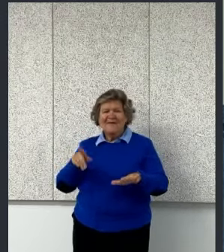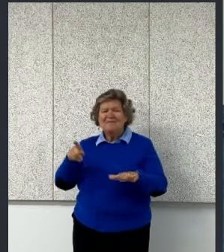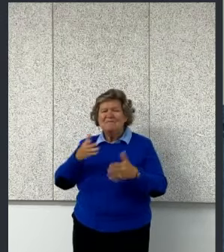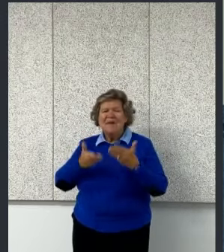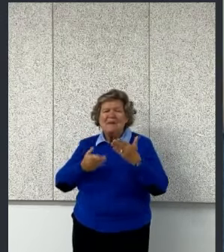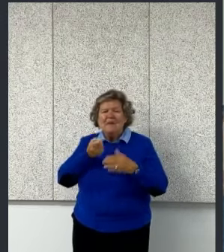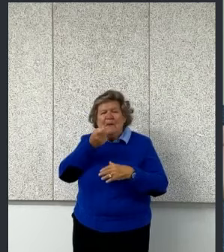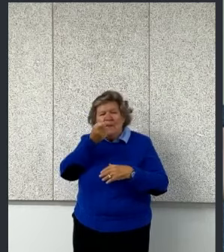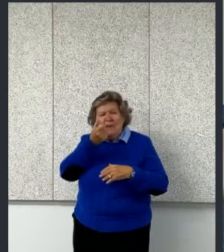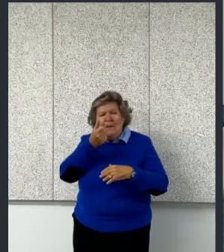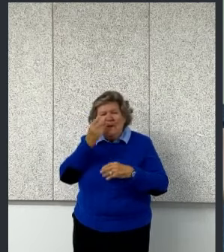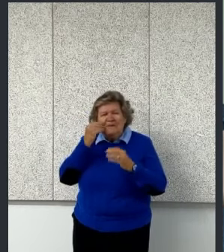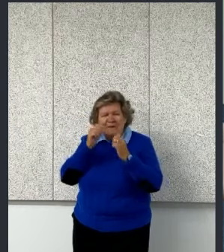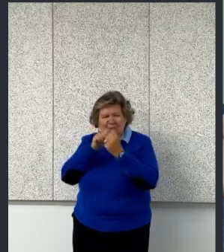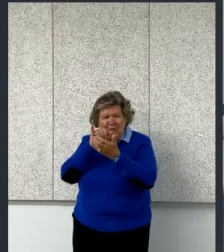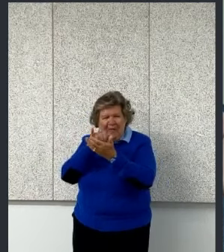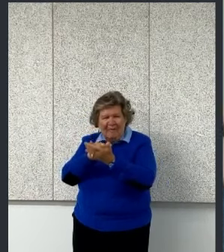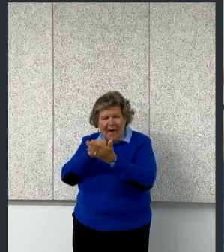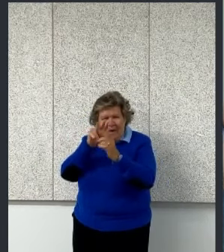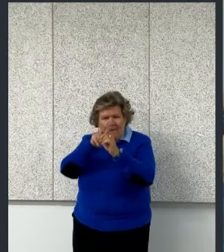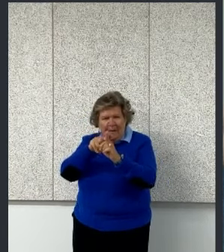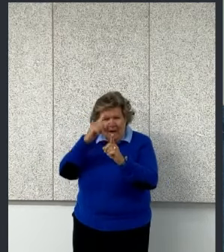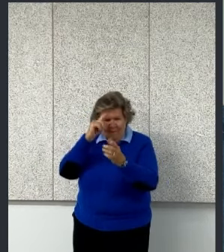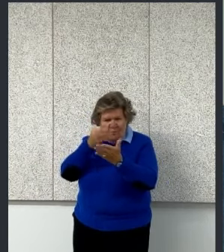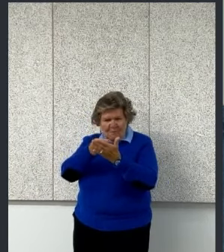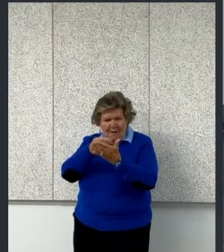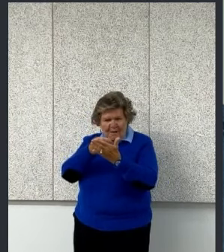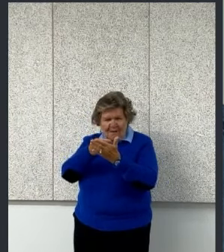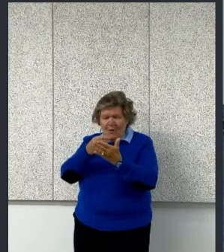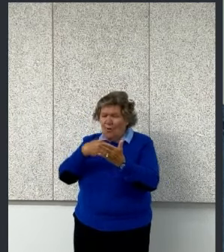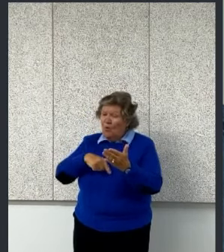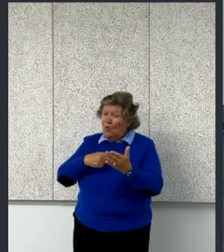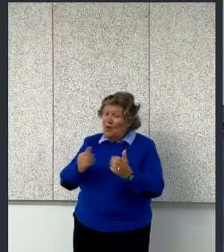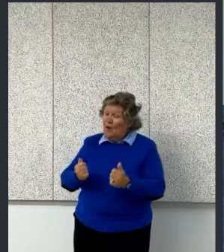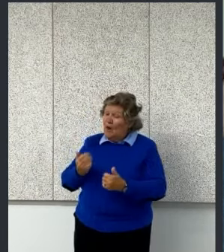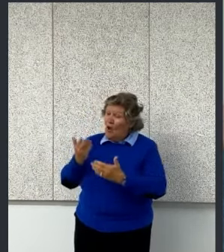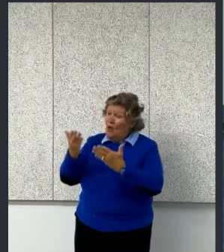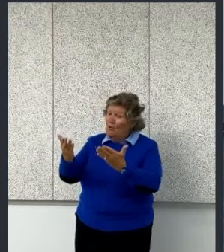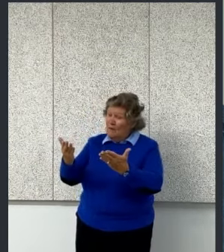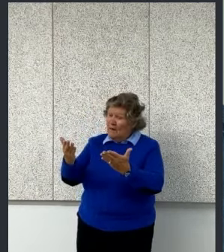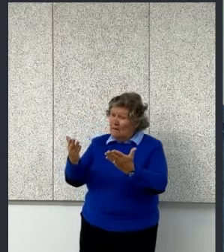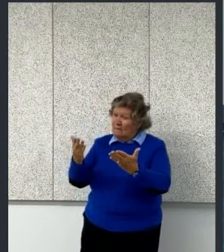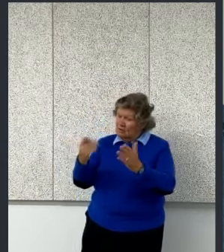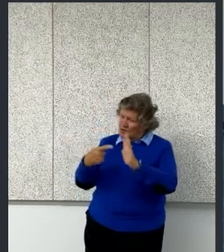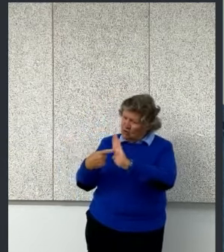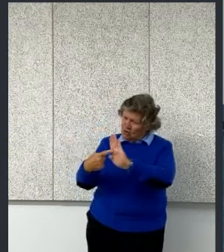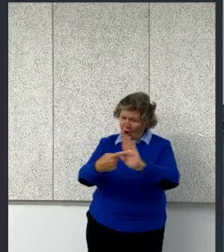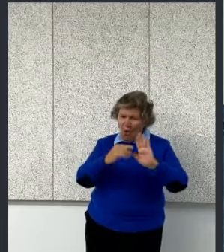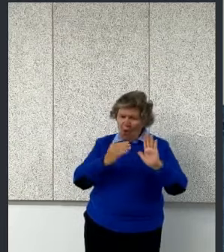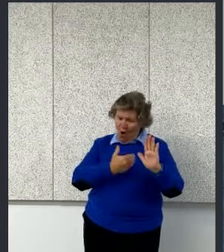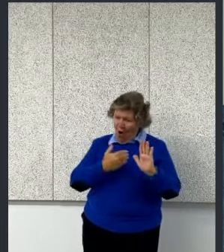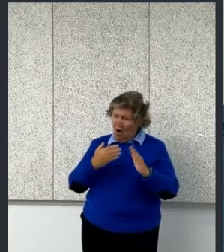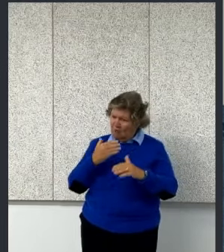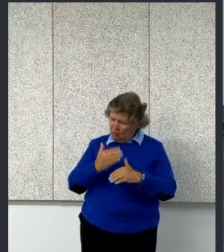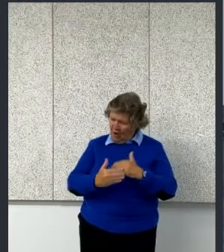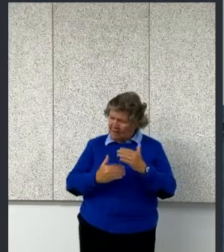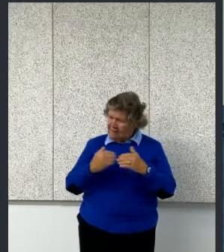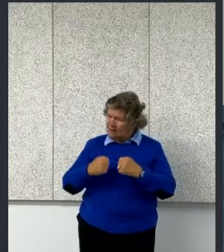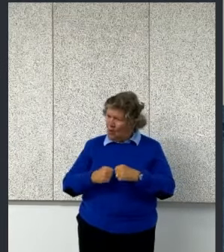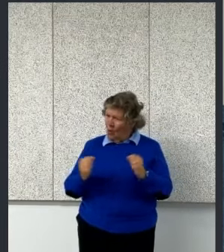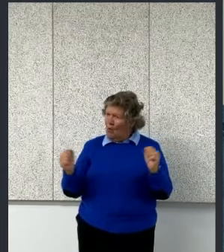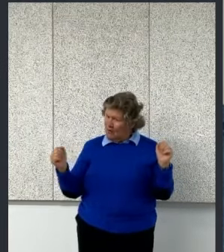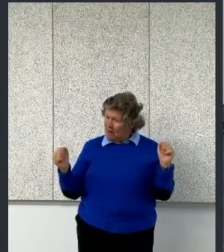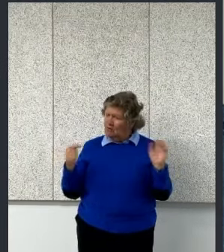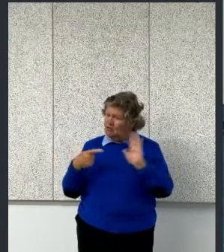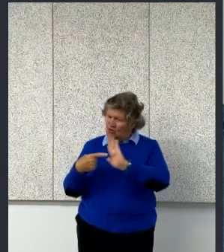with it. So that's how we're trying to meet that moment by hopefully offering greater transparency about our process and how we do what we do. But there are